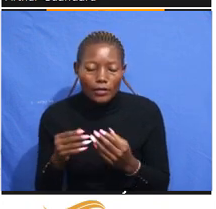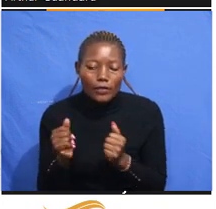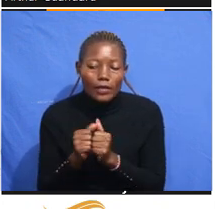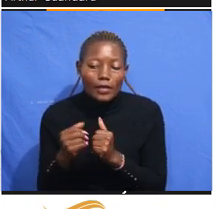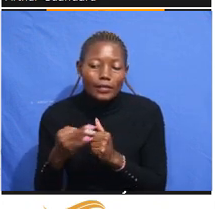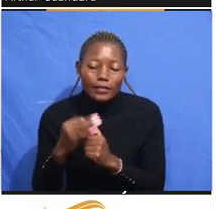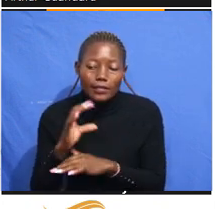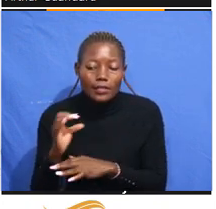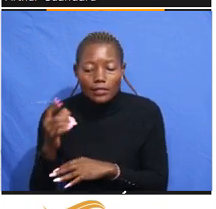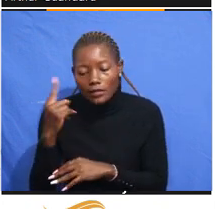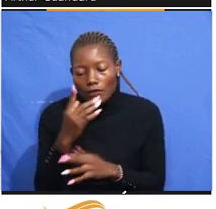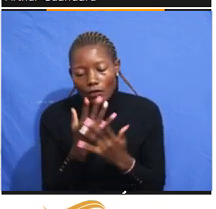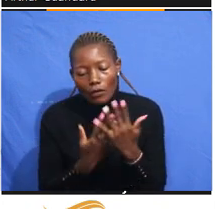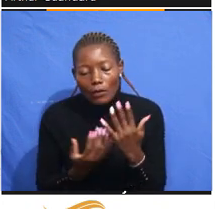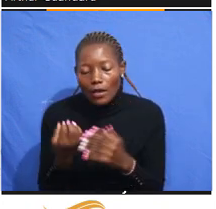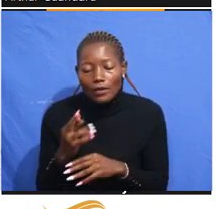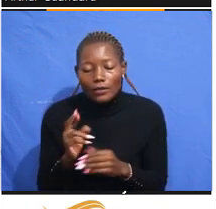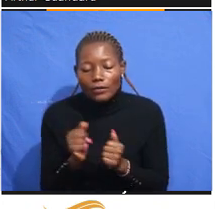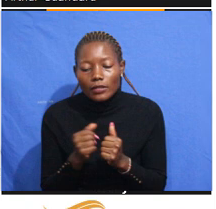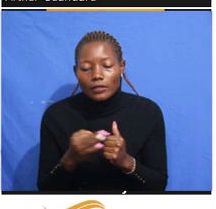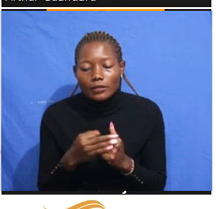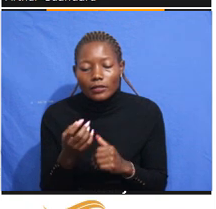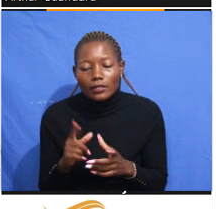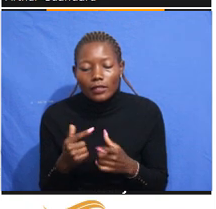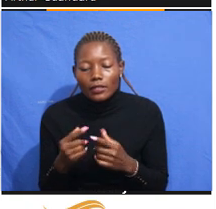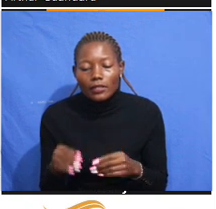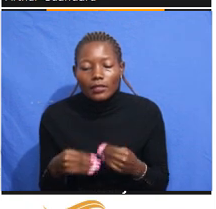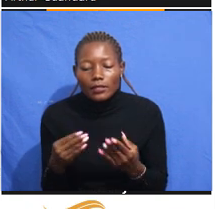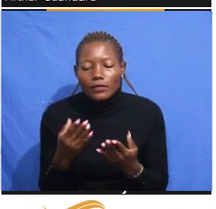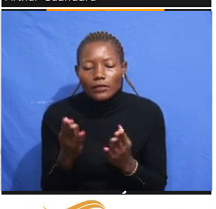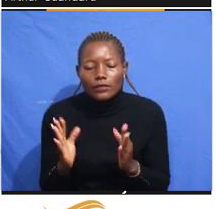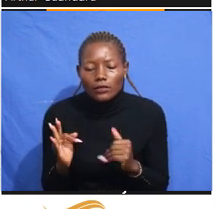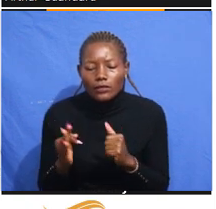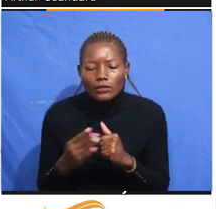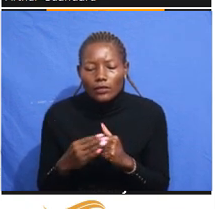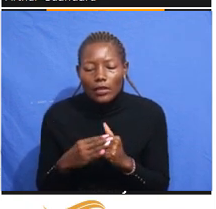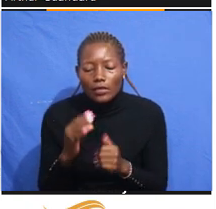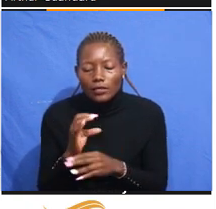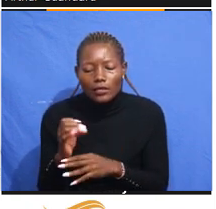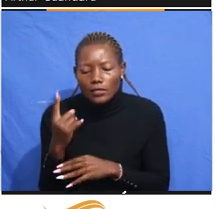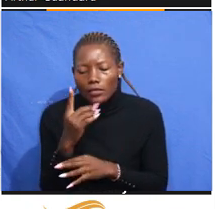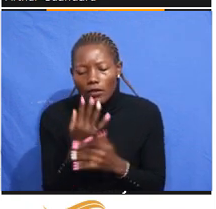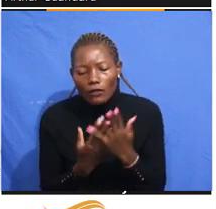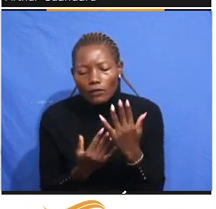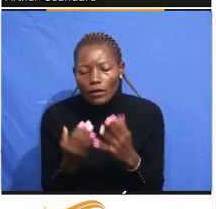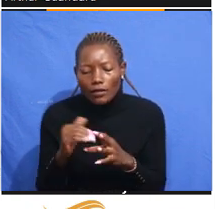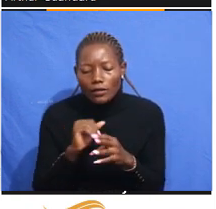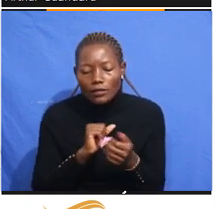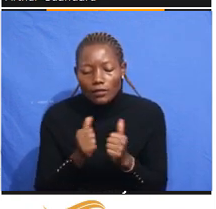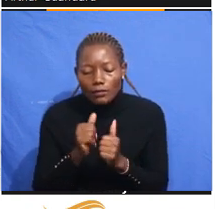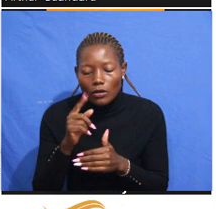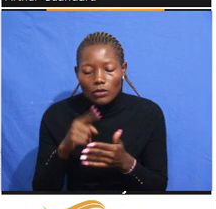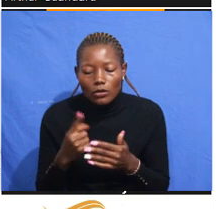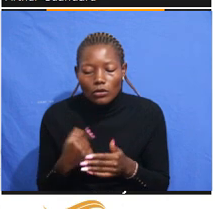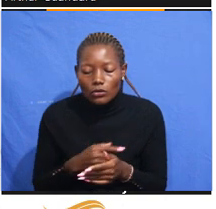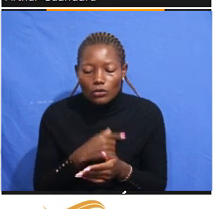blood, or 2 beats and give you 9 cc's of blood. So in sports, what we expect, the adaptation, is that